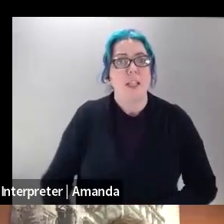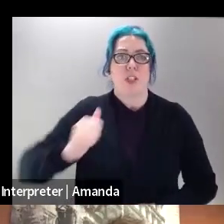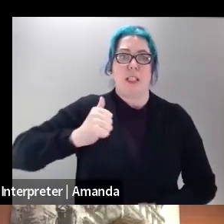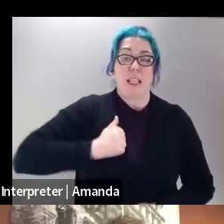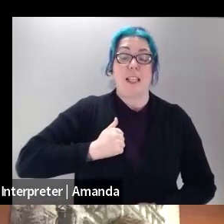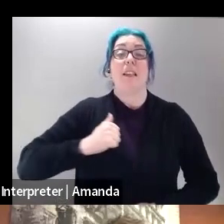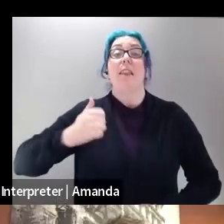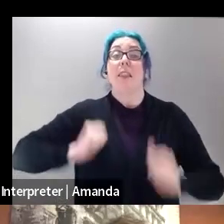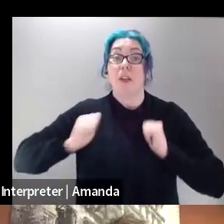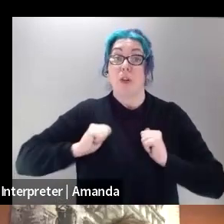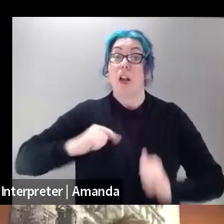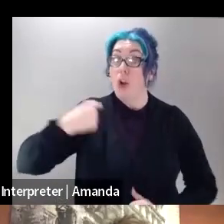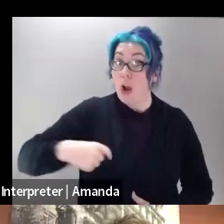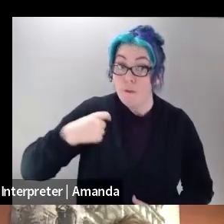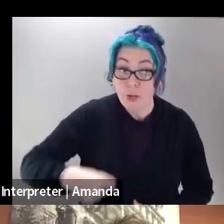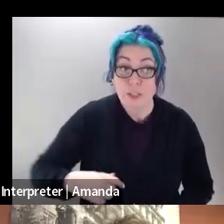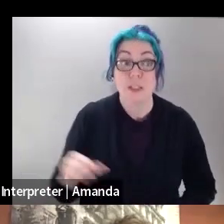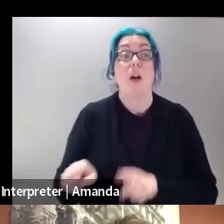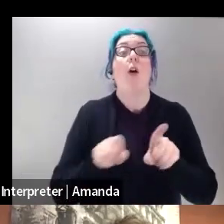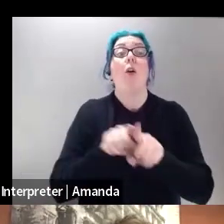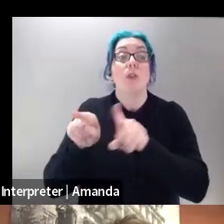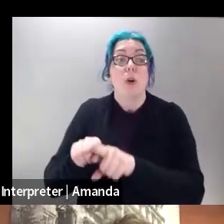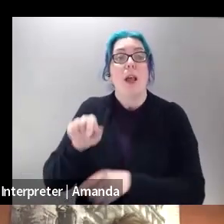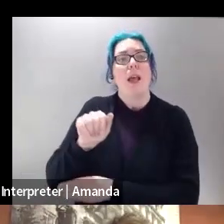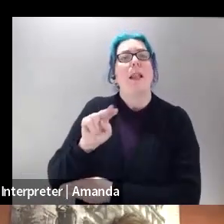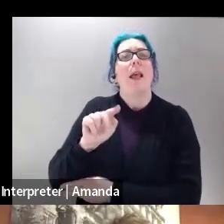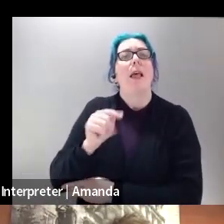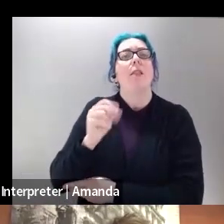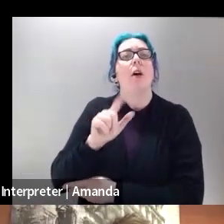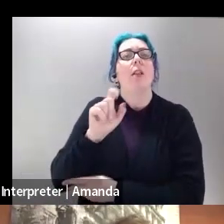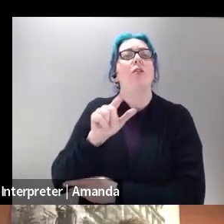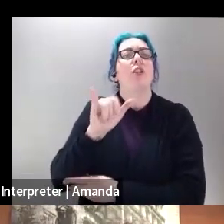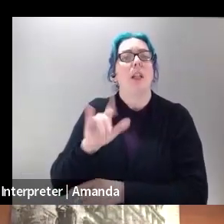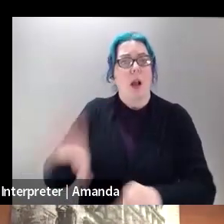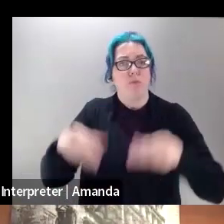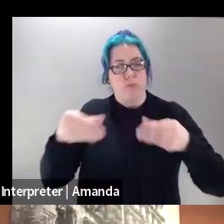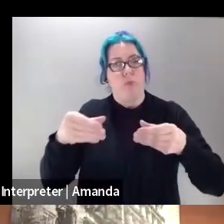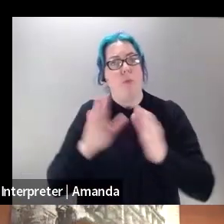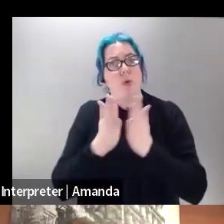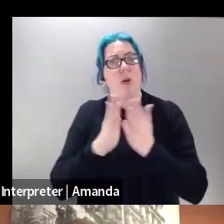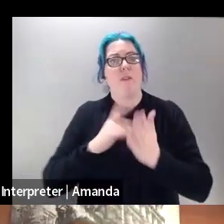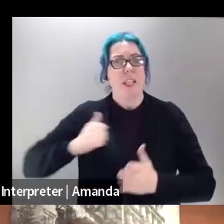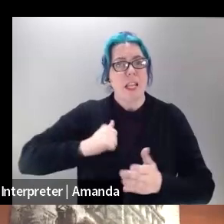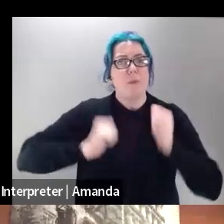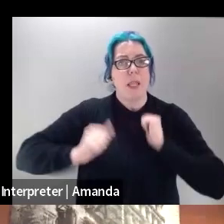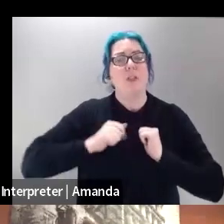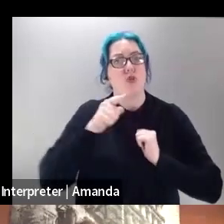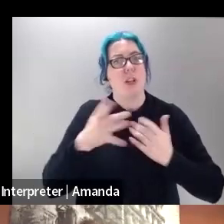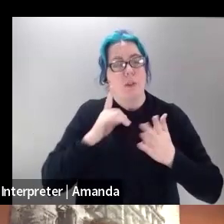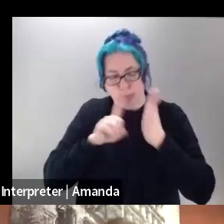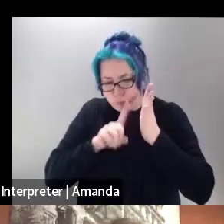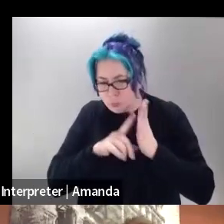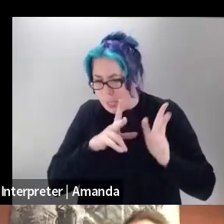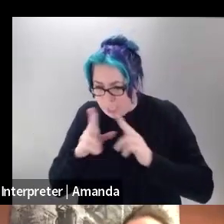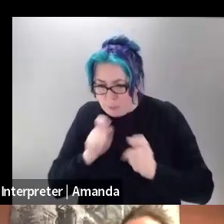and edited an anthology of Canadian Asian plays and co-edited an award-winning book on